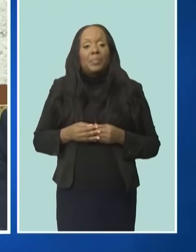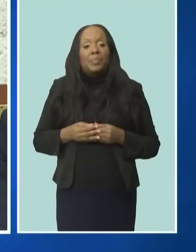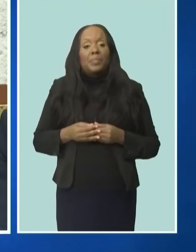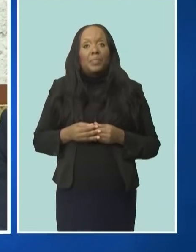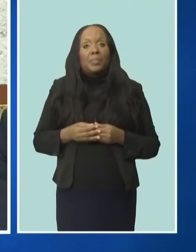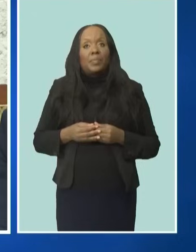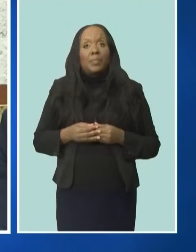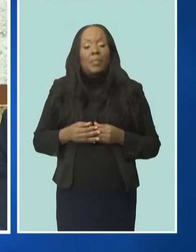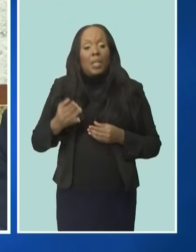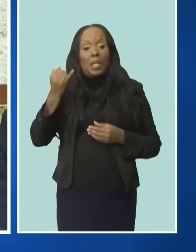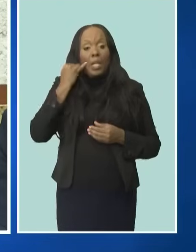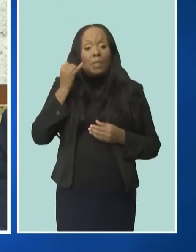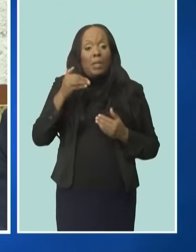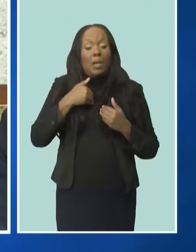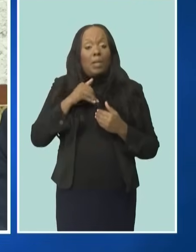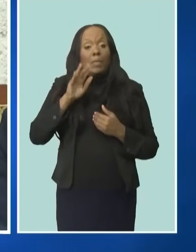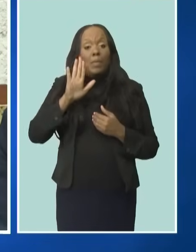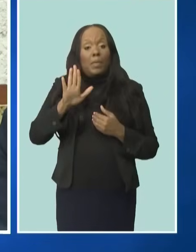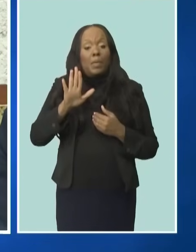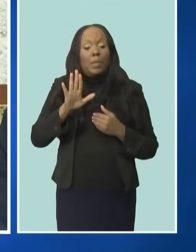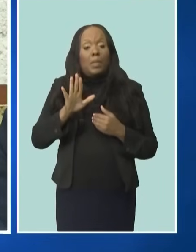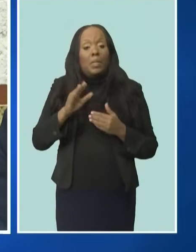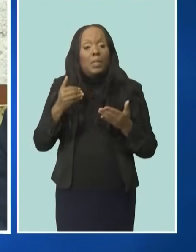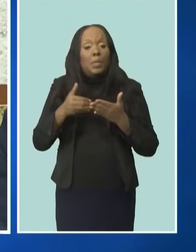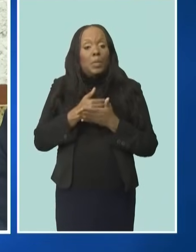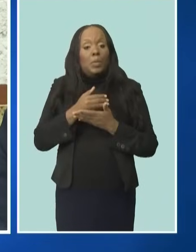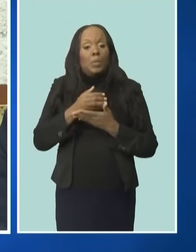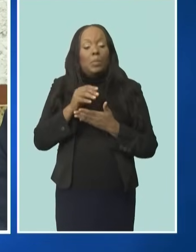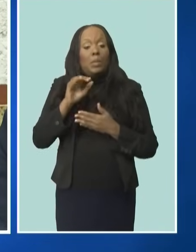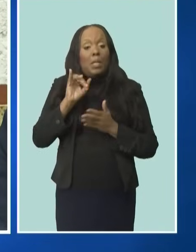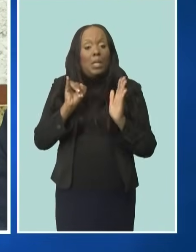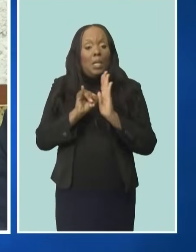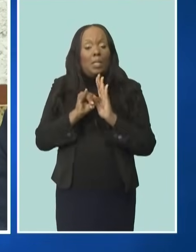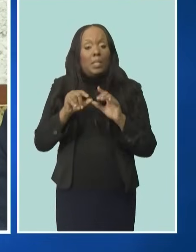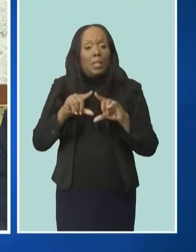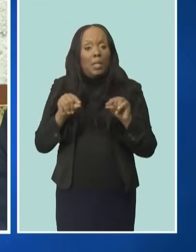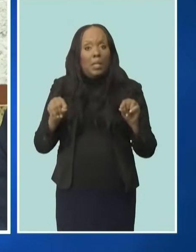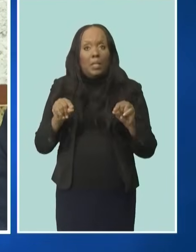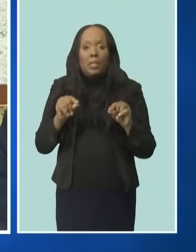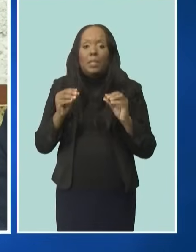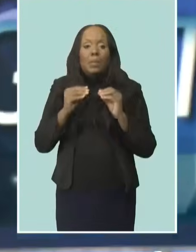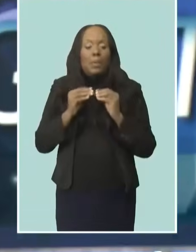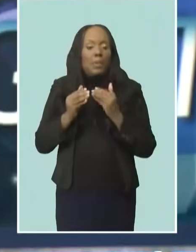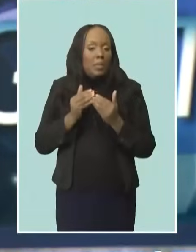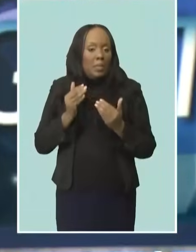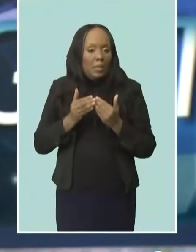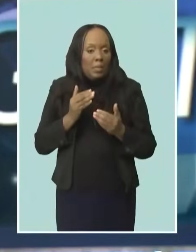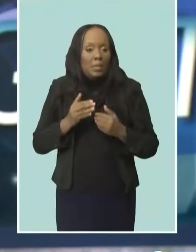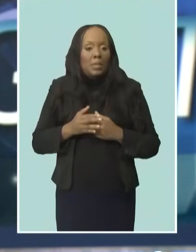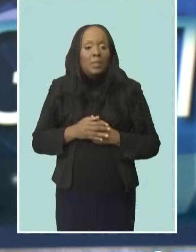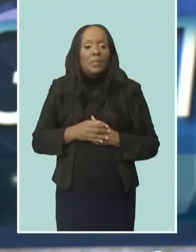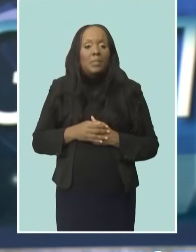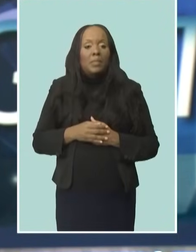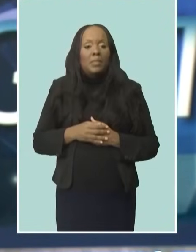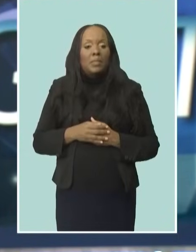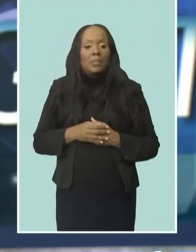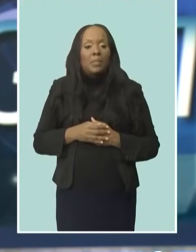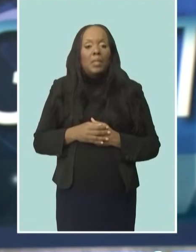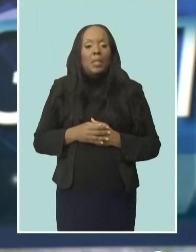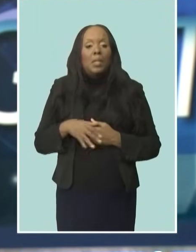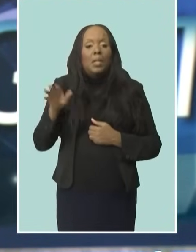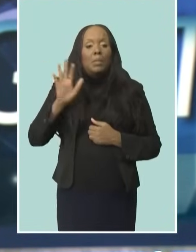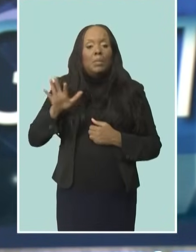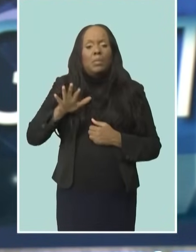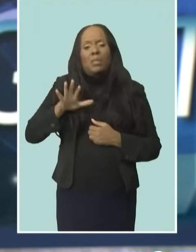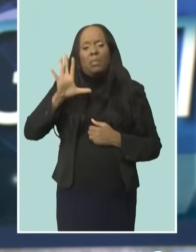the Trident ID card, it makes it a whole lot easier for us. According to Minister Strachan, based on